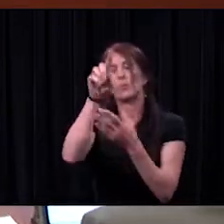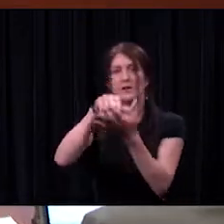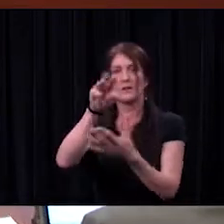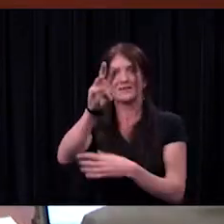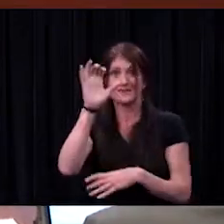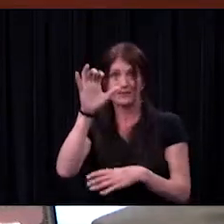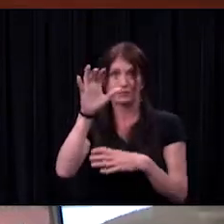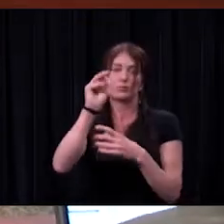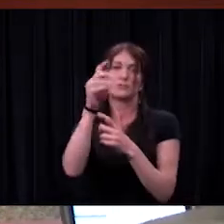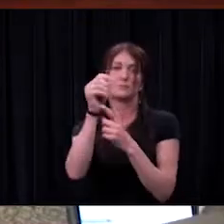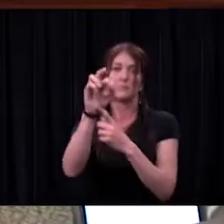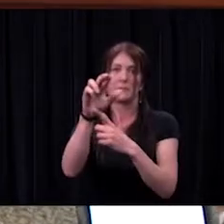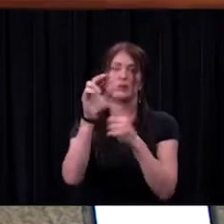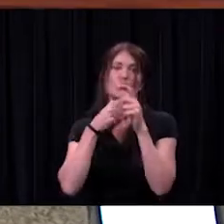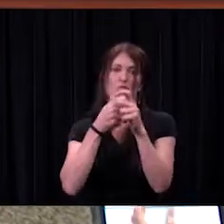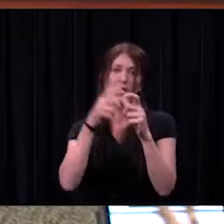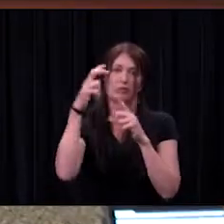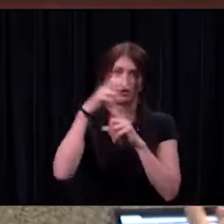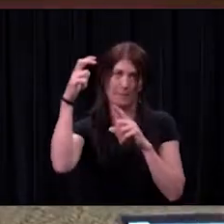Cade.